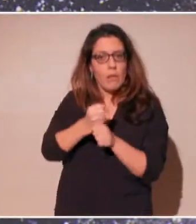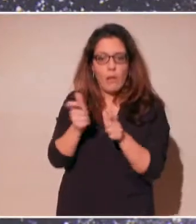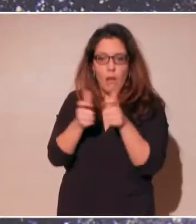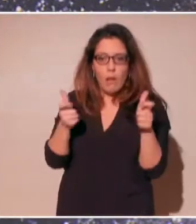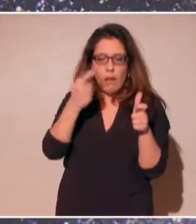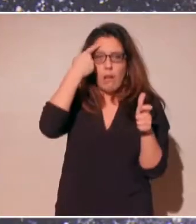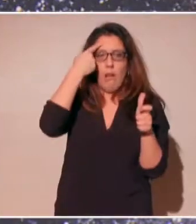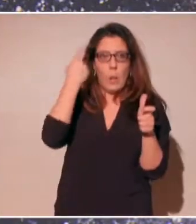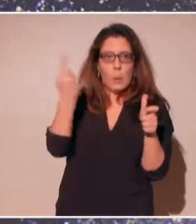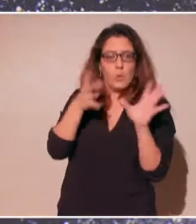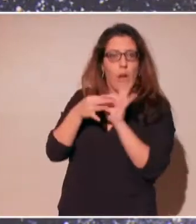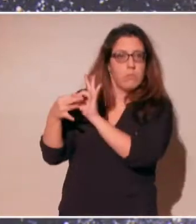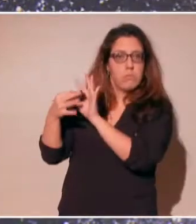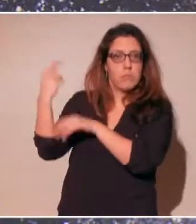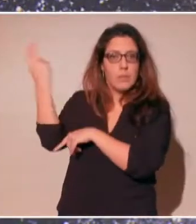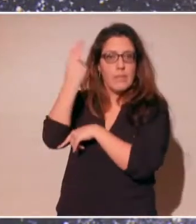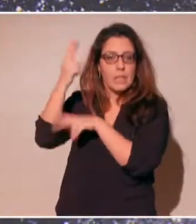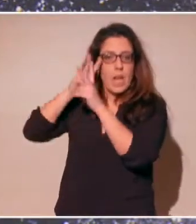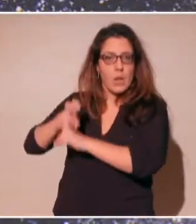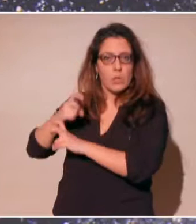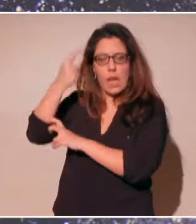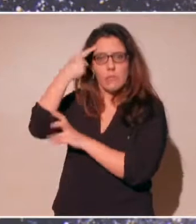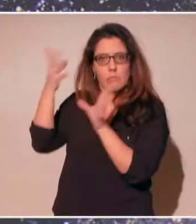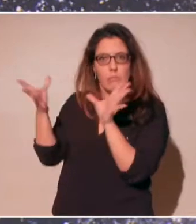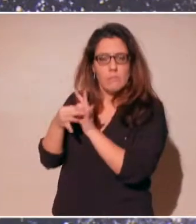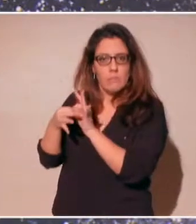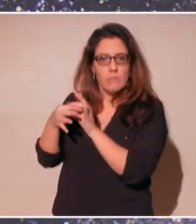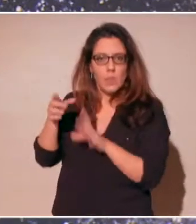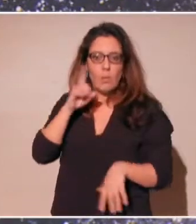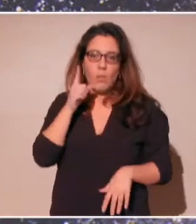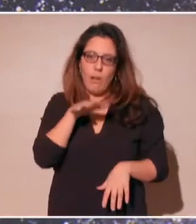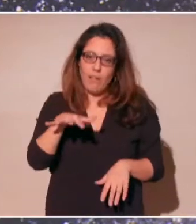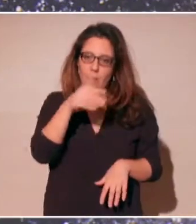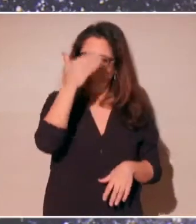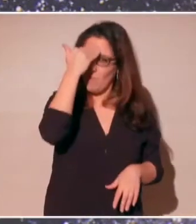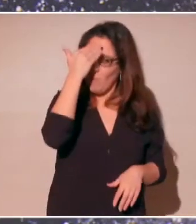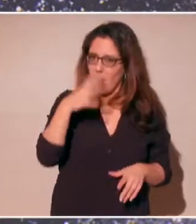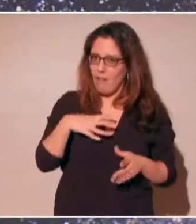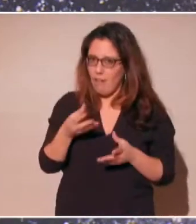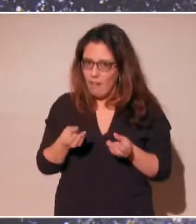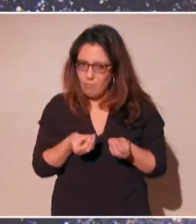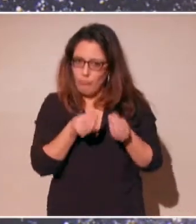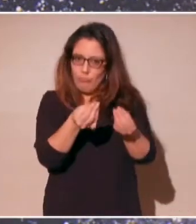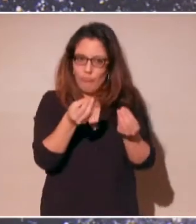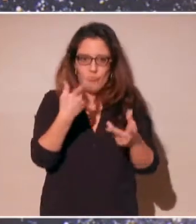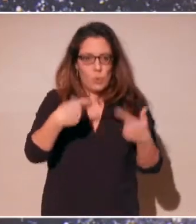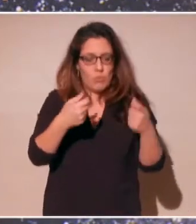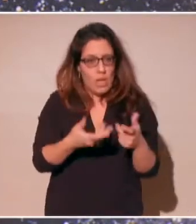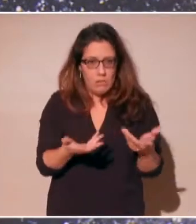further. People, in fact, frequently feel that they're always linked to their